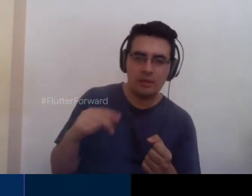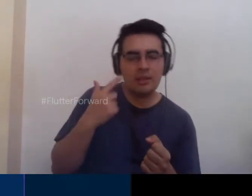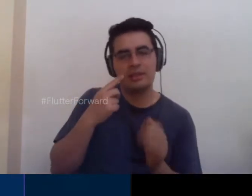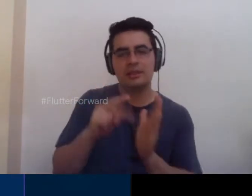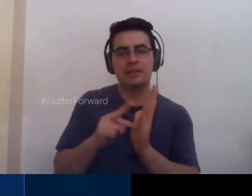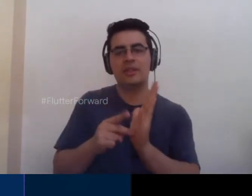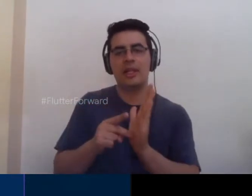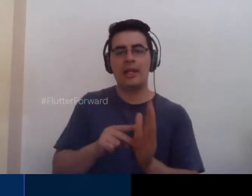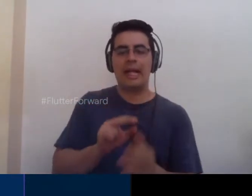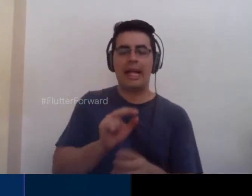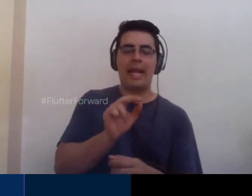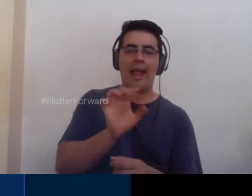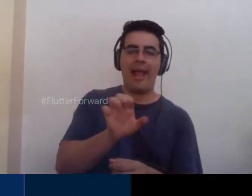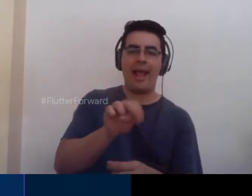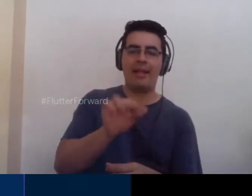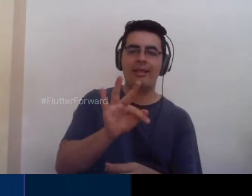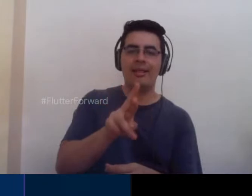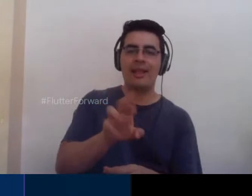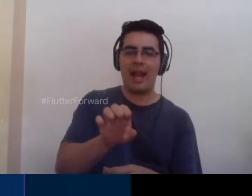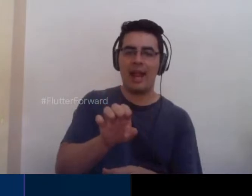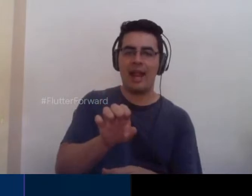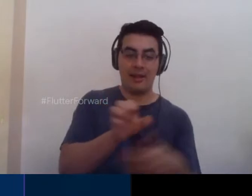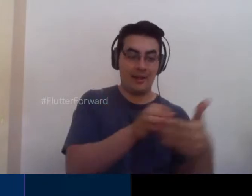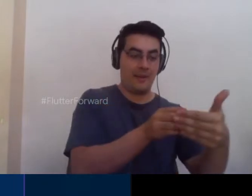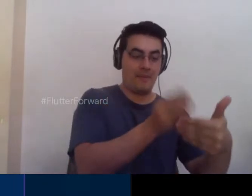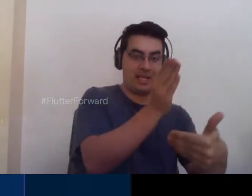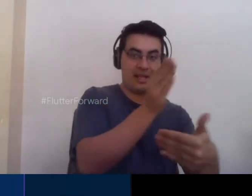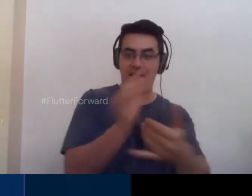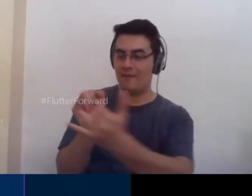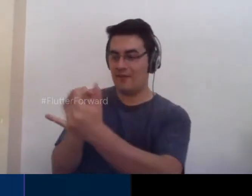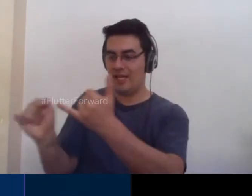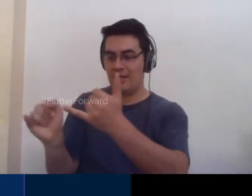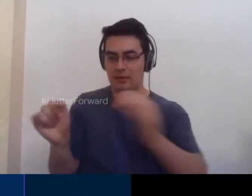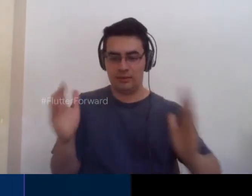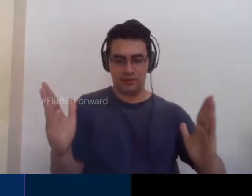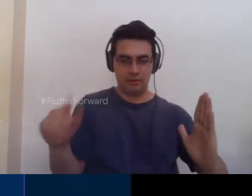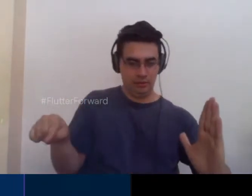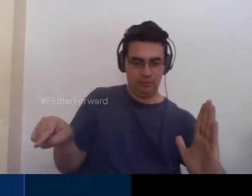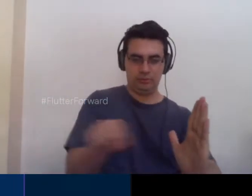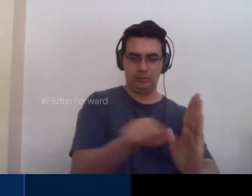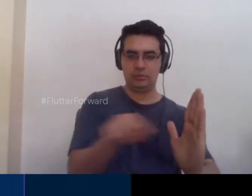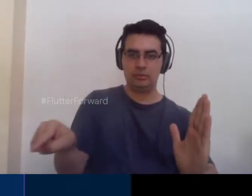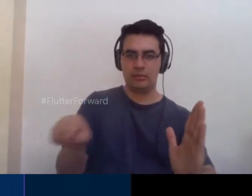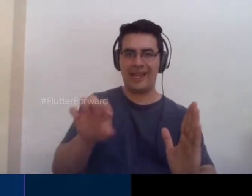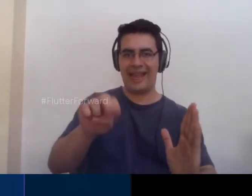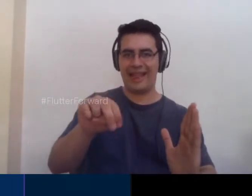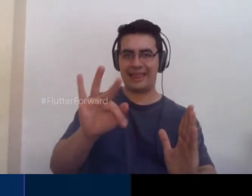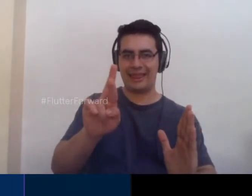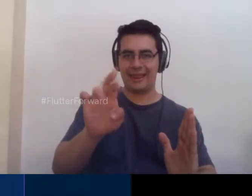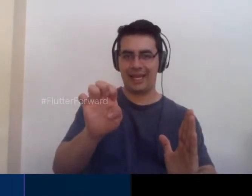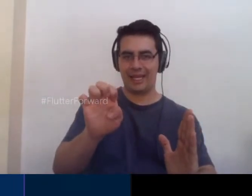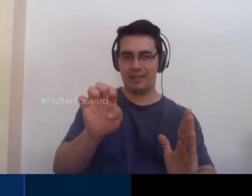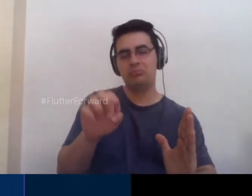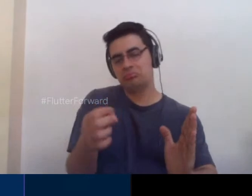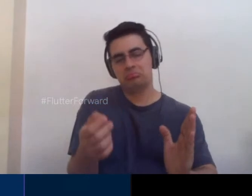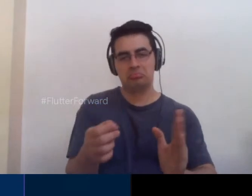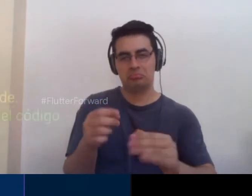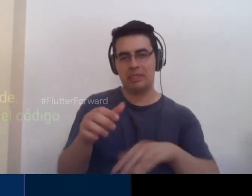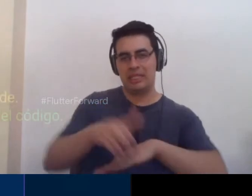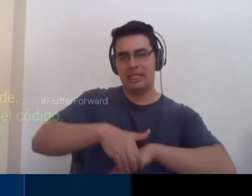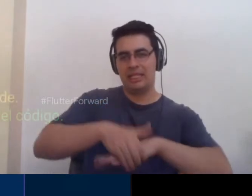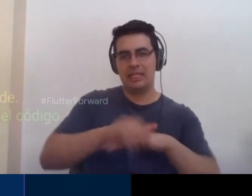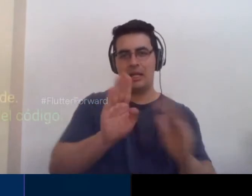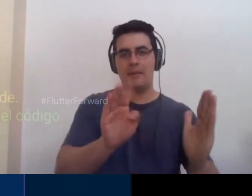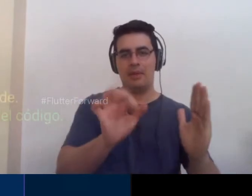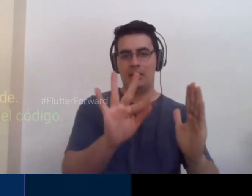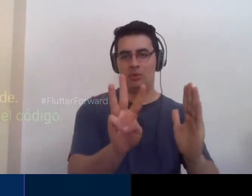and an endpoint. This next part will get a bit complex, so we're going to leave out some details and